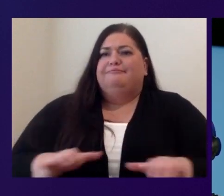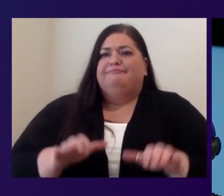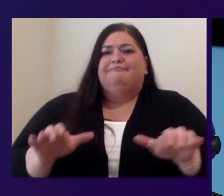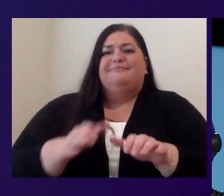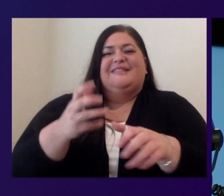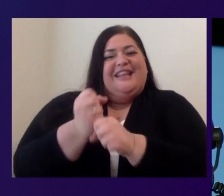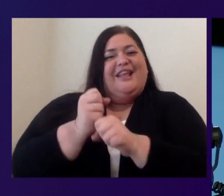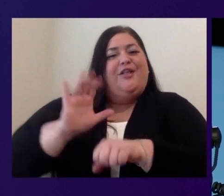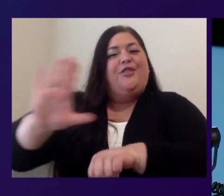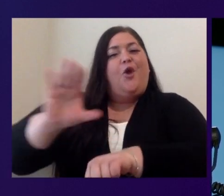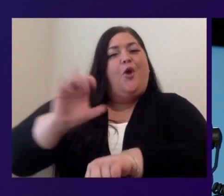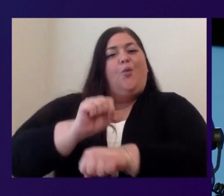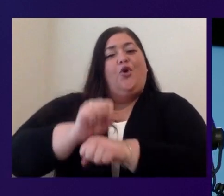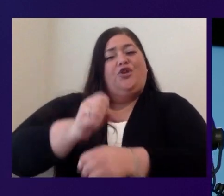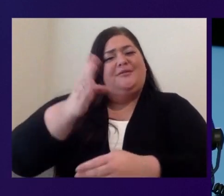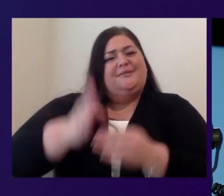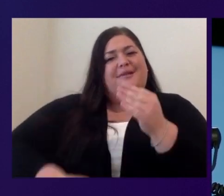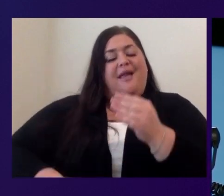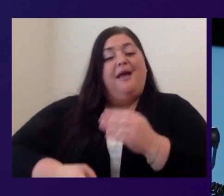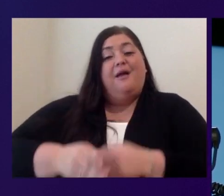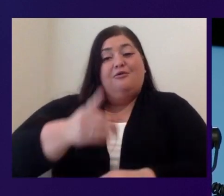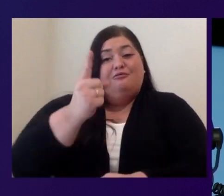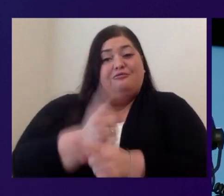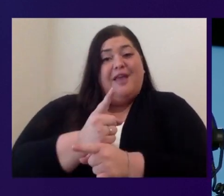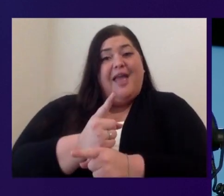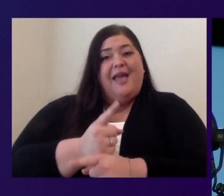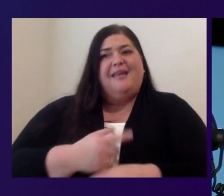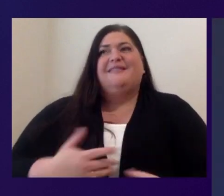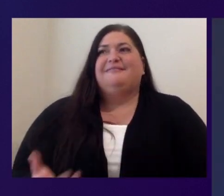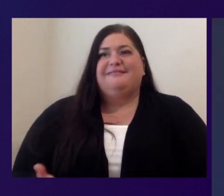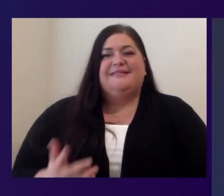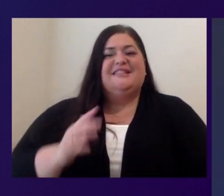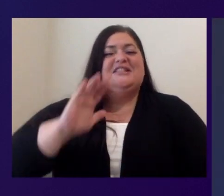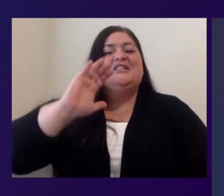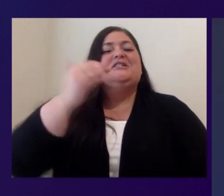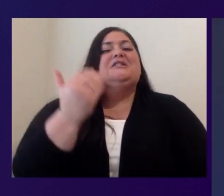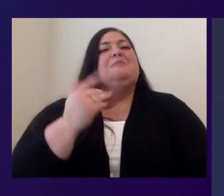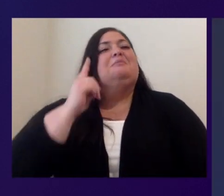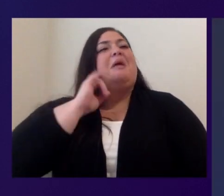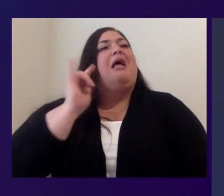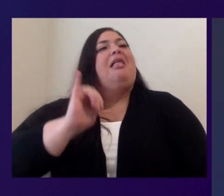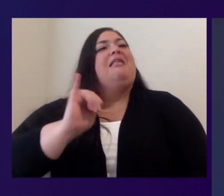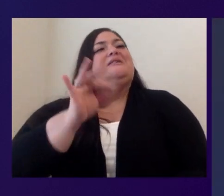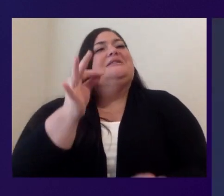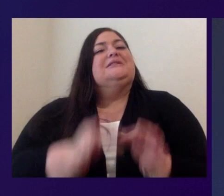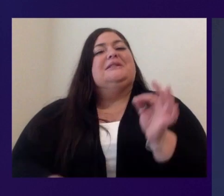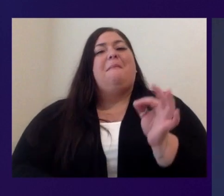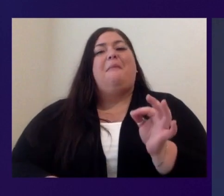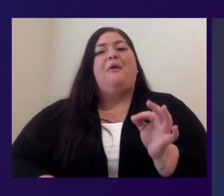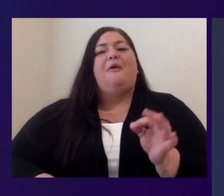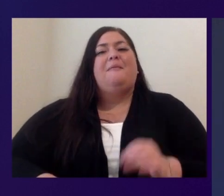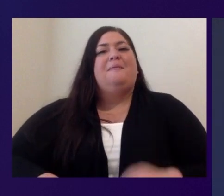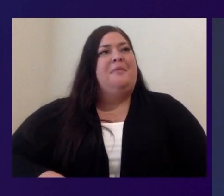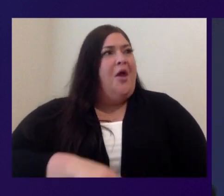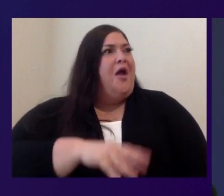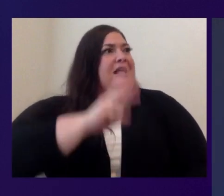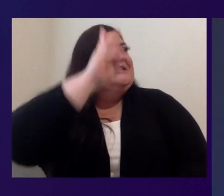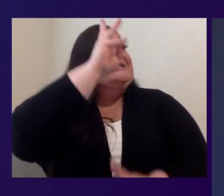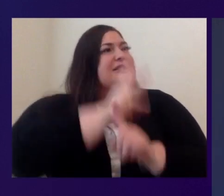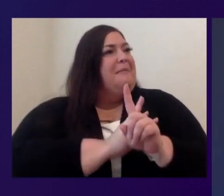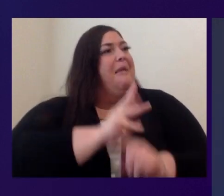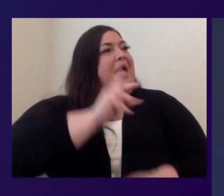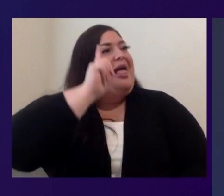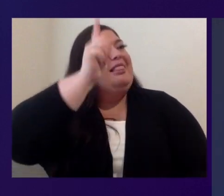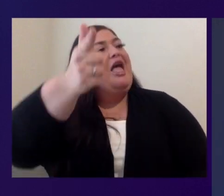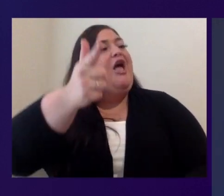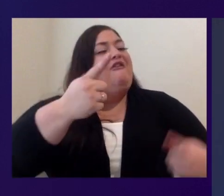right? On paper, sounds very easy. Yeah, 6 months later, and you're doing your job, right? Exactly, exactly. That's usually how